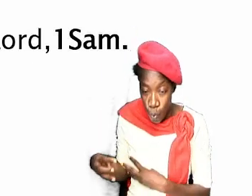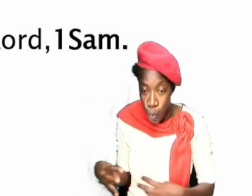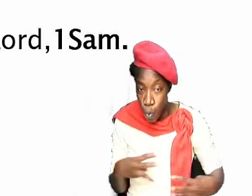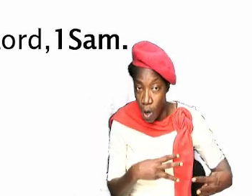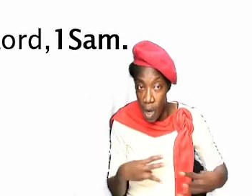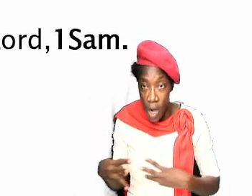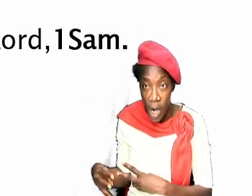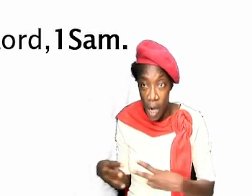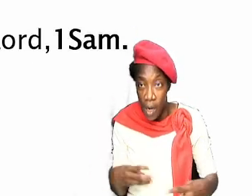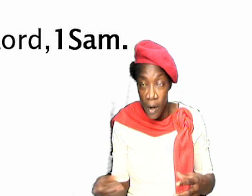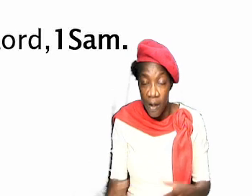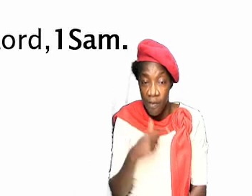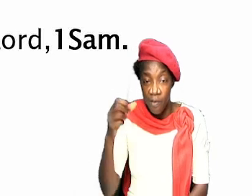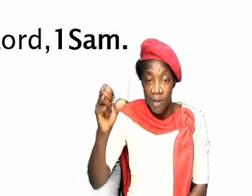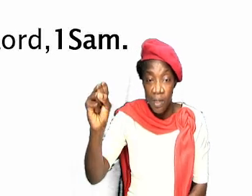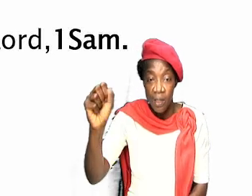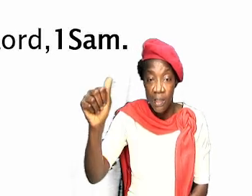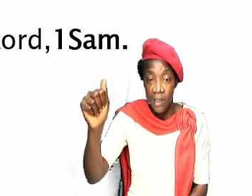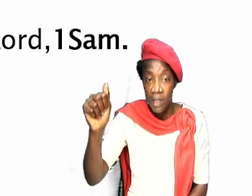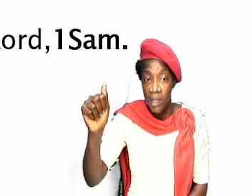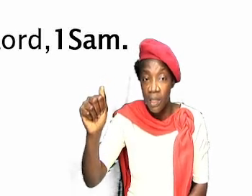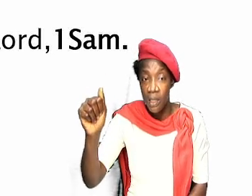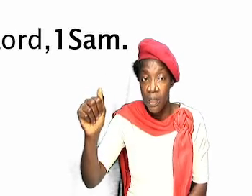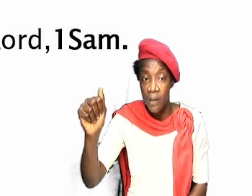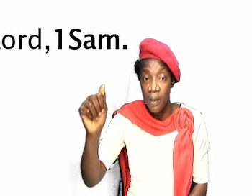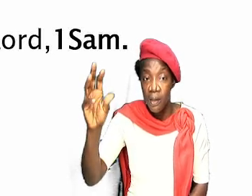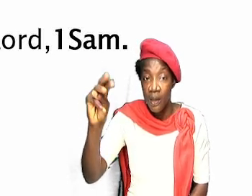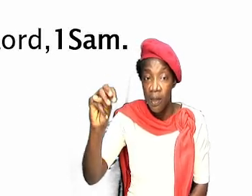1 Samuel 17, 45 and 46,